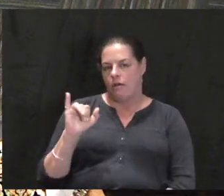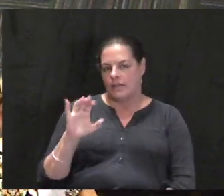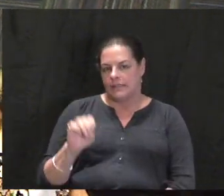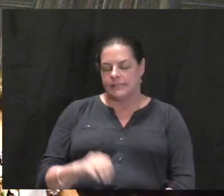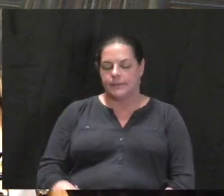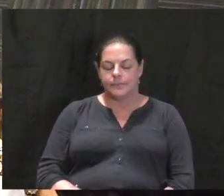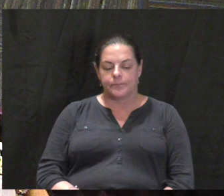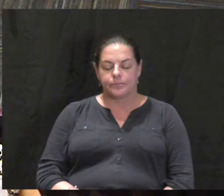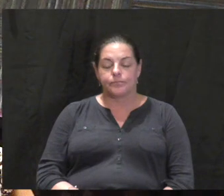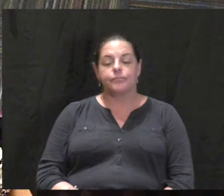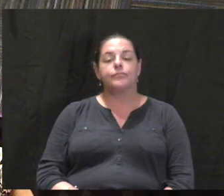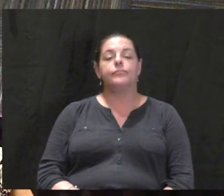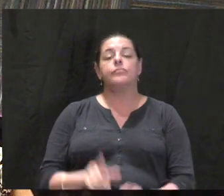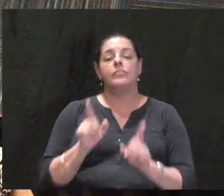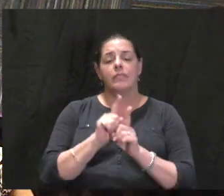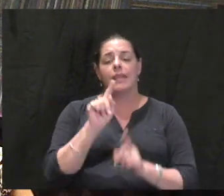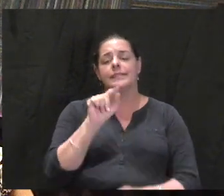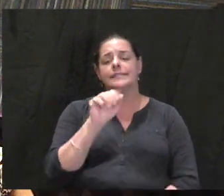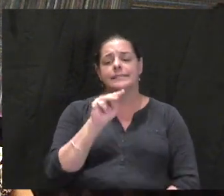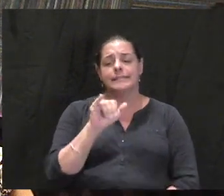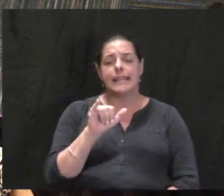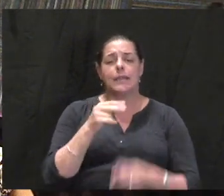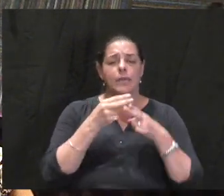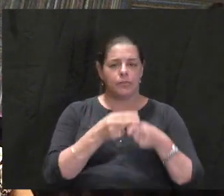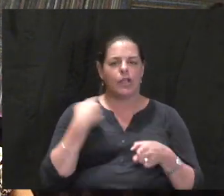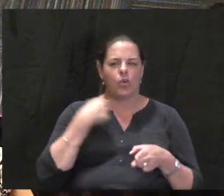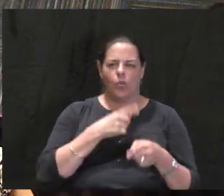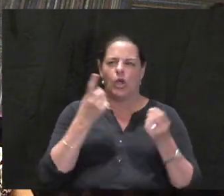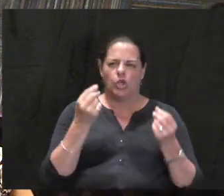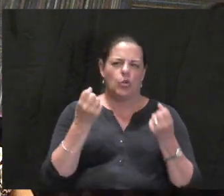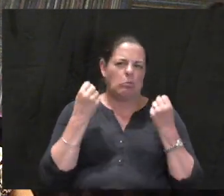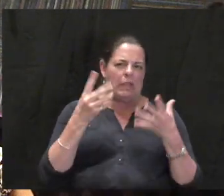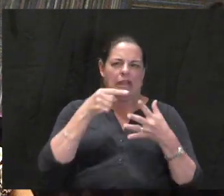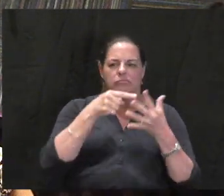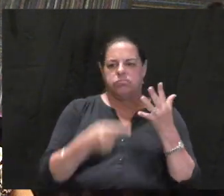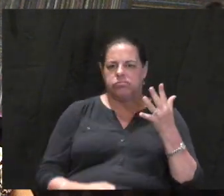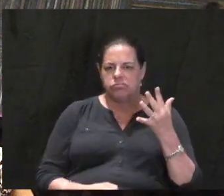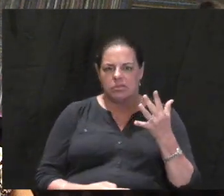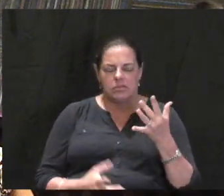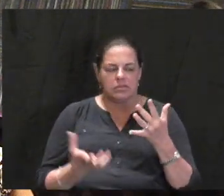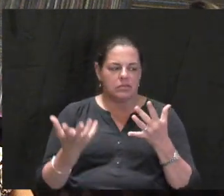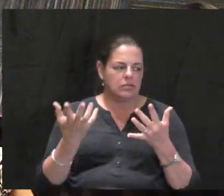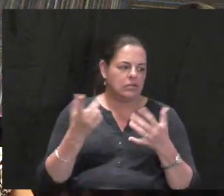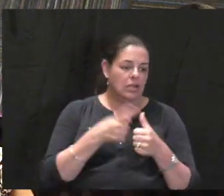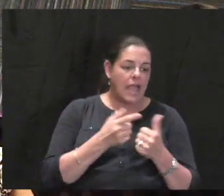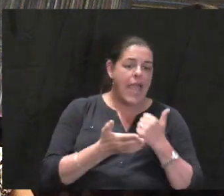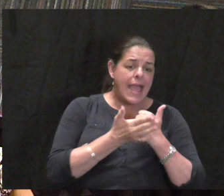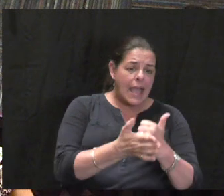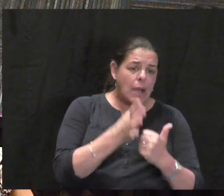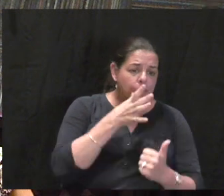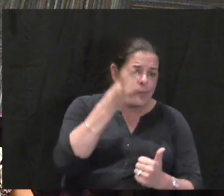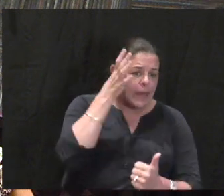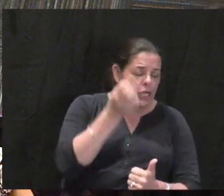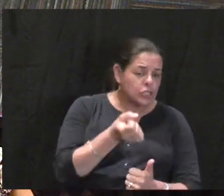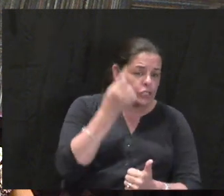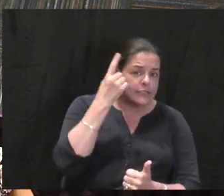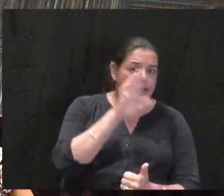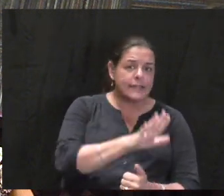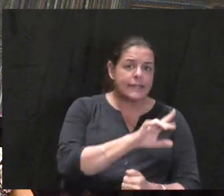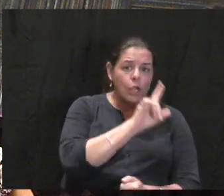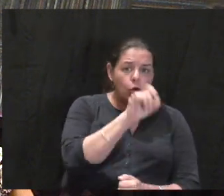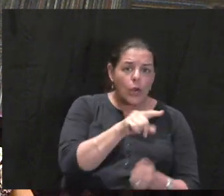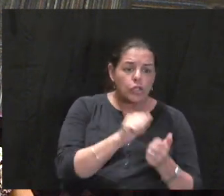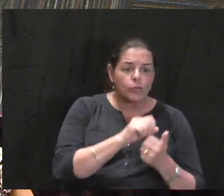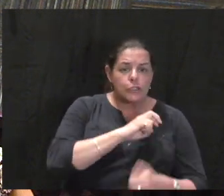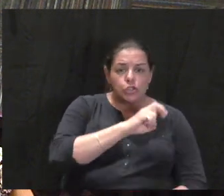with transportation. Sometimes we do go to IEP meetings, help parents understand that process. We do